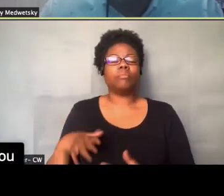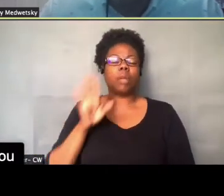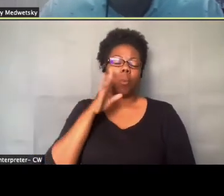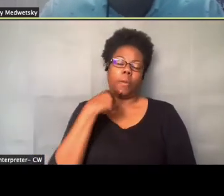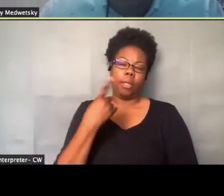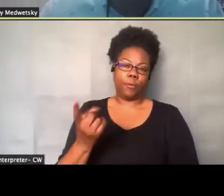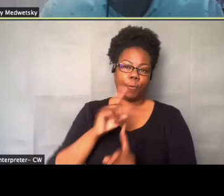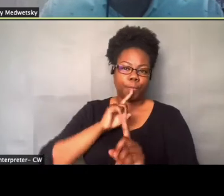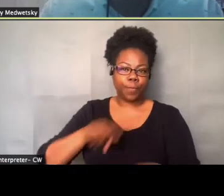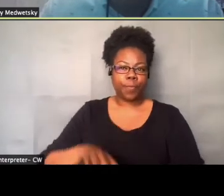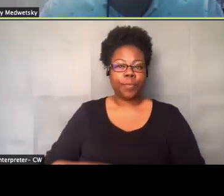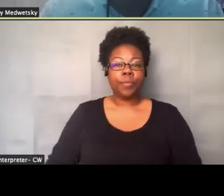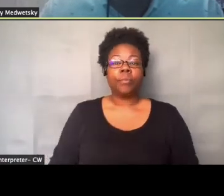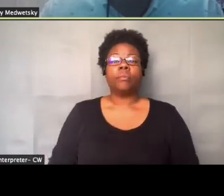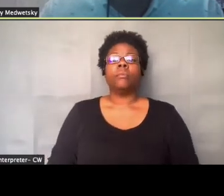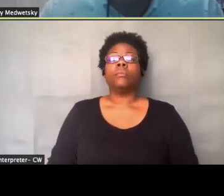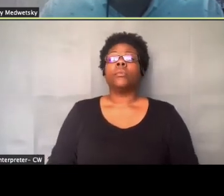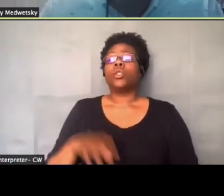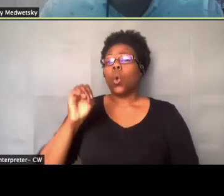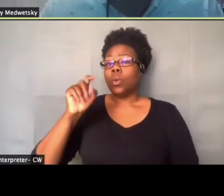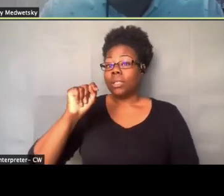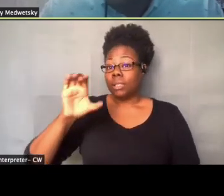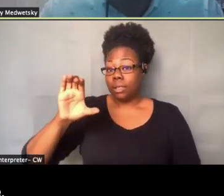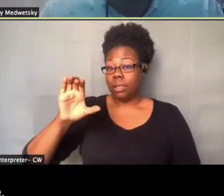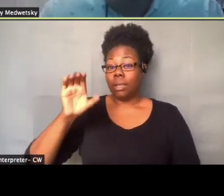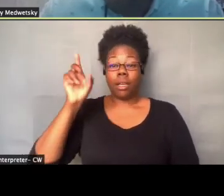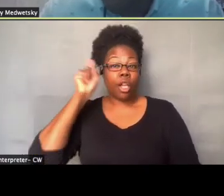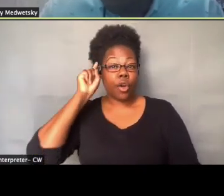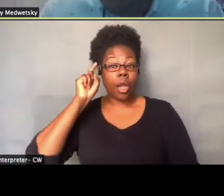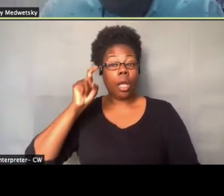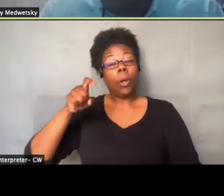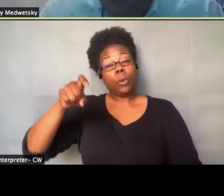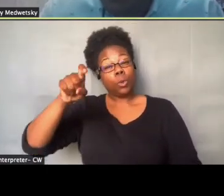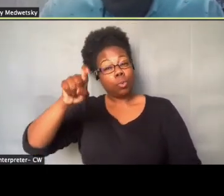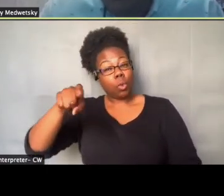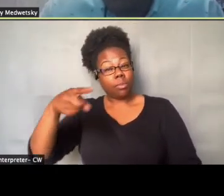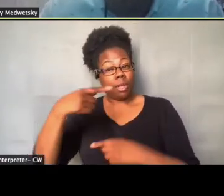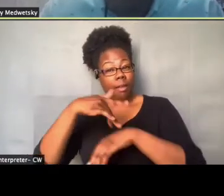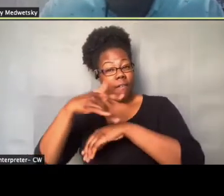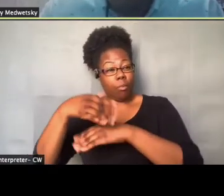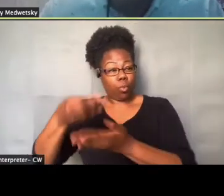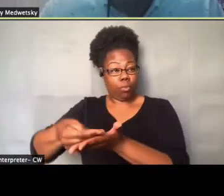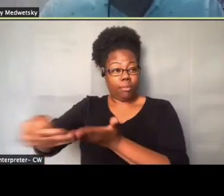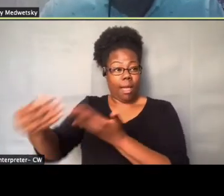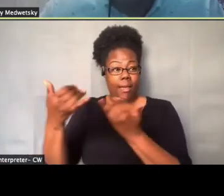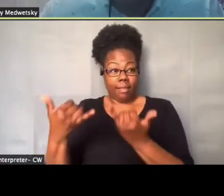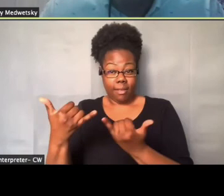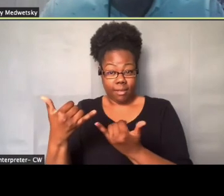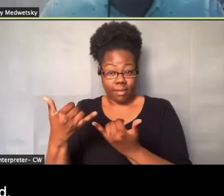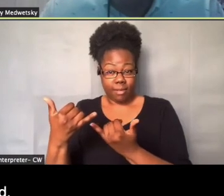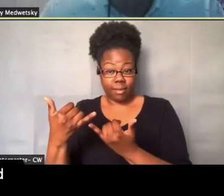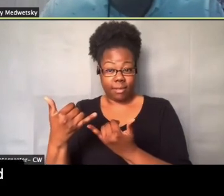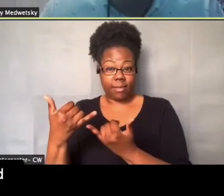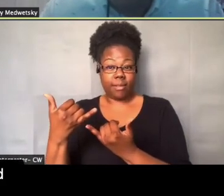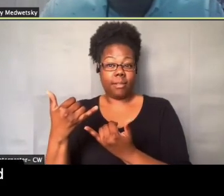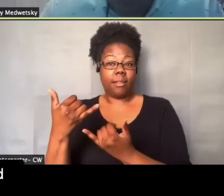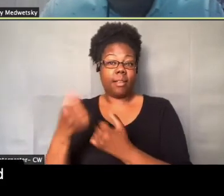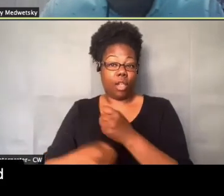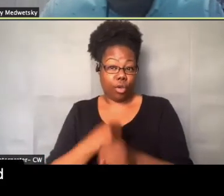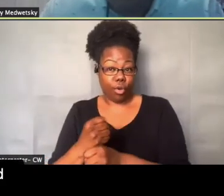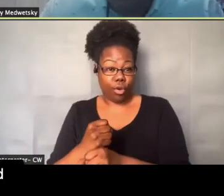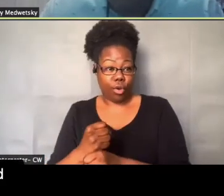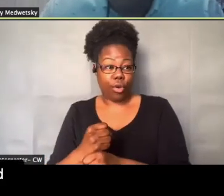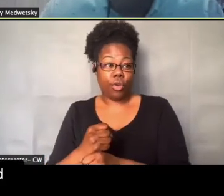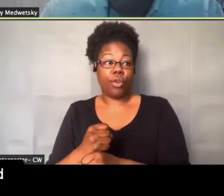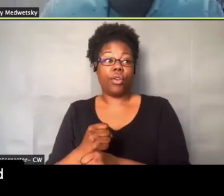but they are not yet on the market. The FDA is still finishing their guidelines. They're supposed to be published by